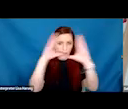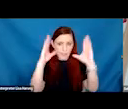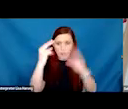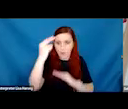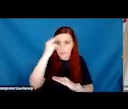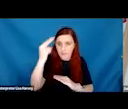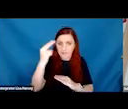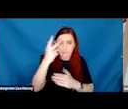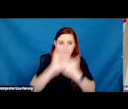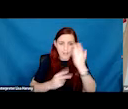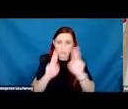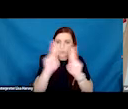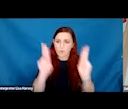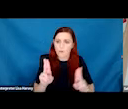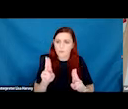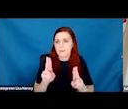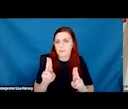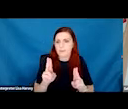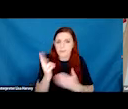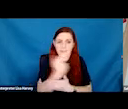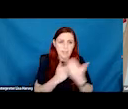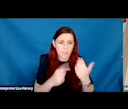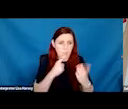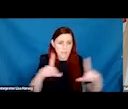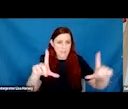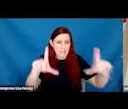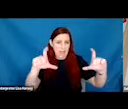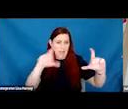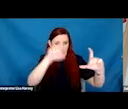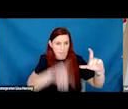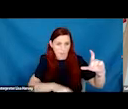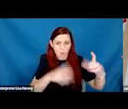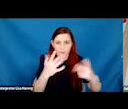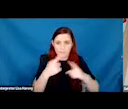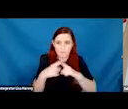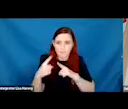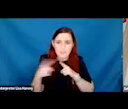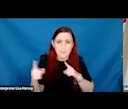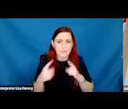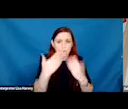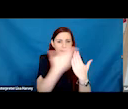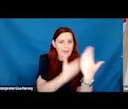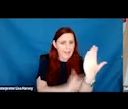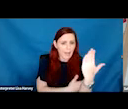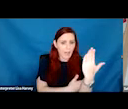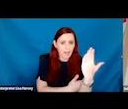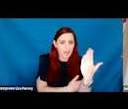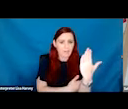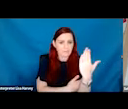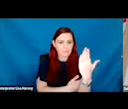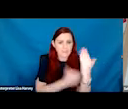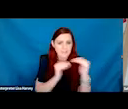universal design. And I've just given a slight snapshot here of the emergence of various pieces